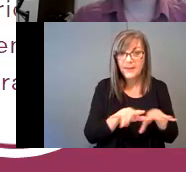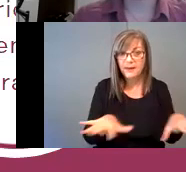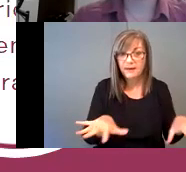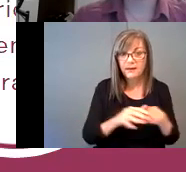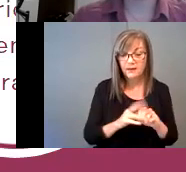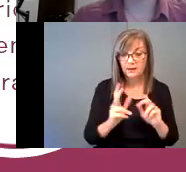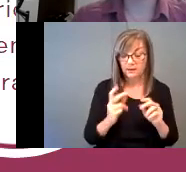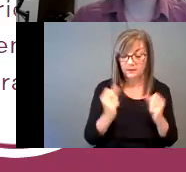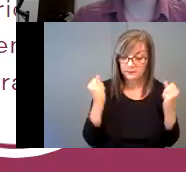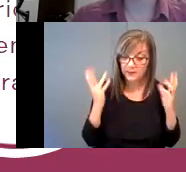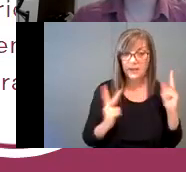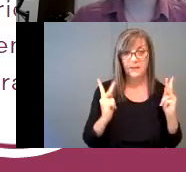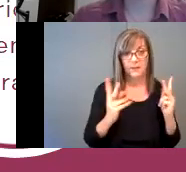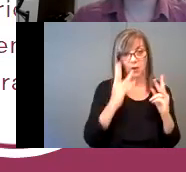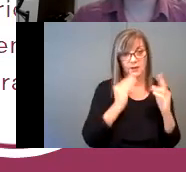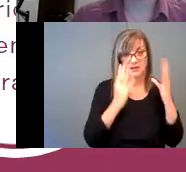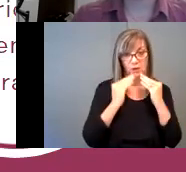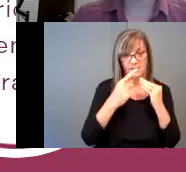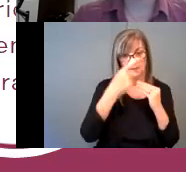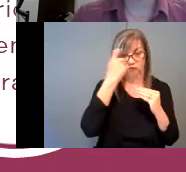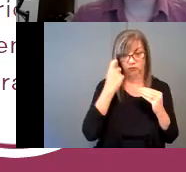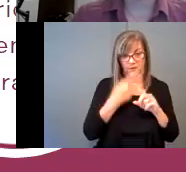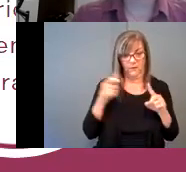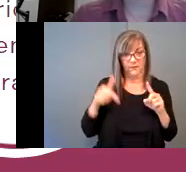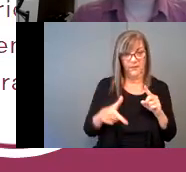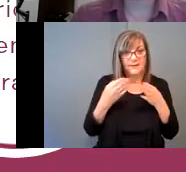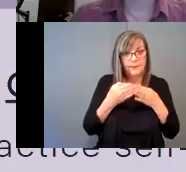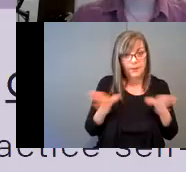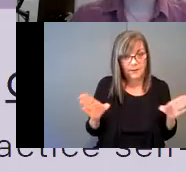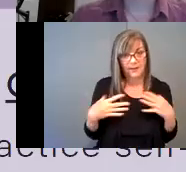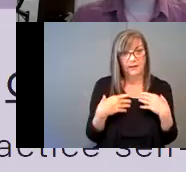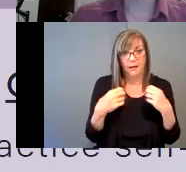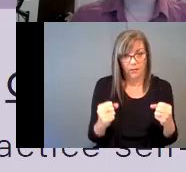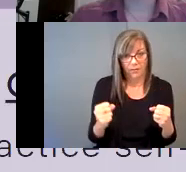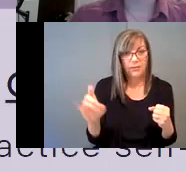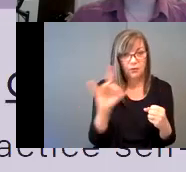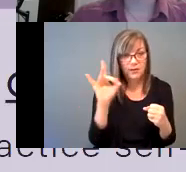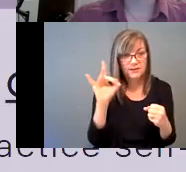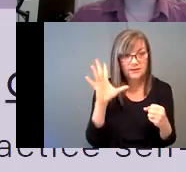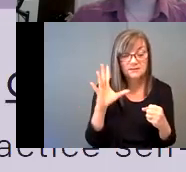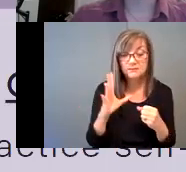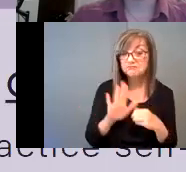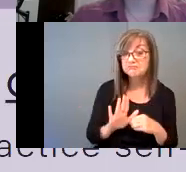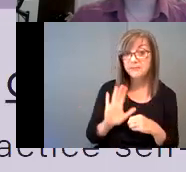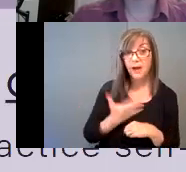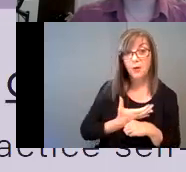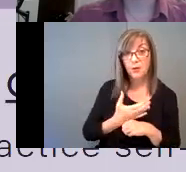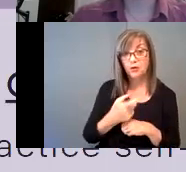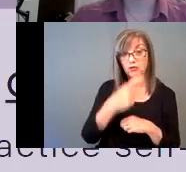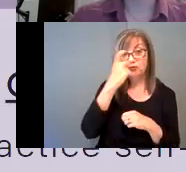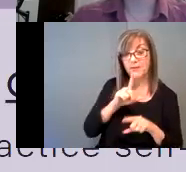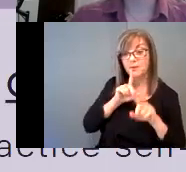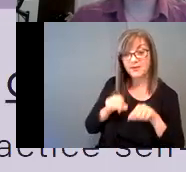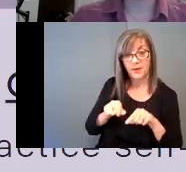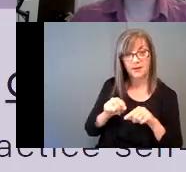trauma from this public health crisis. And everybody's trauma responses might look different, which I think is really important